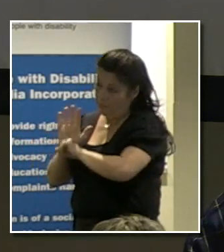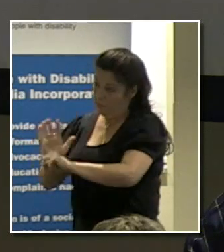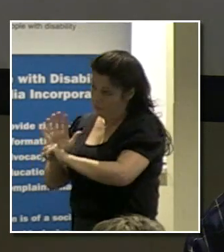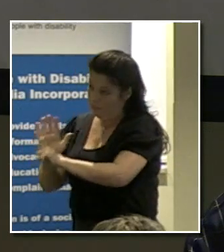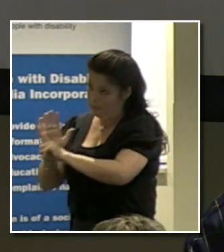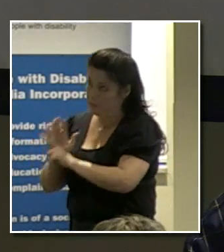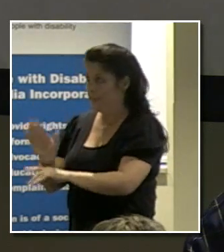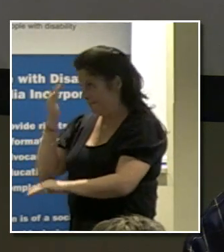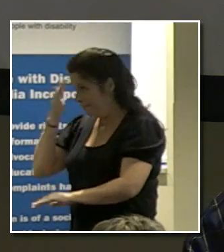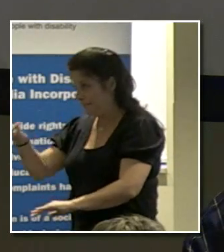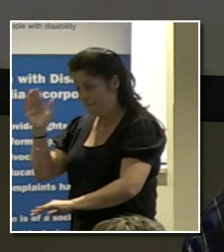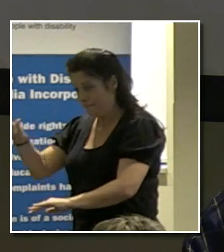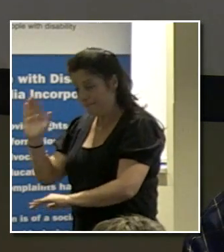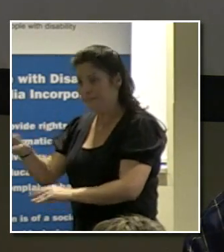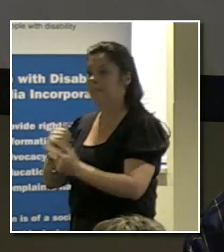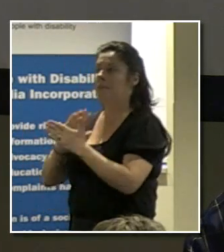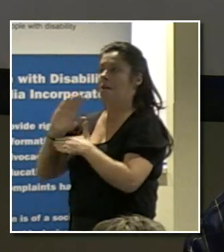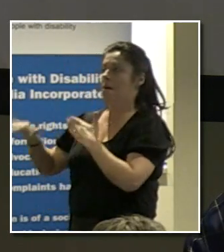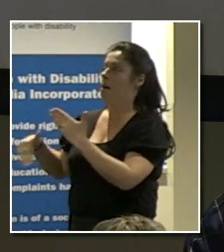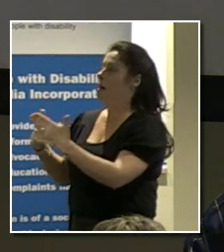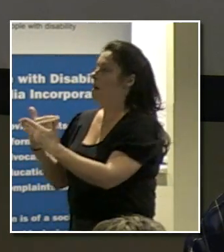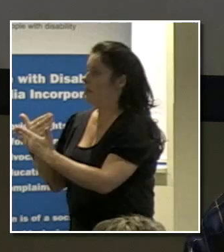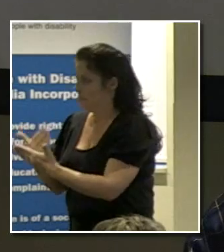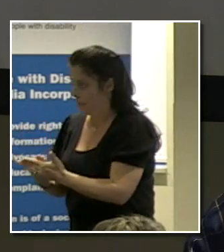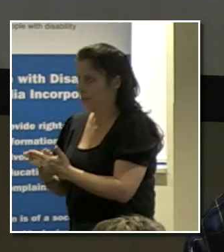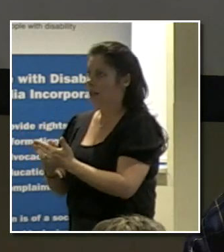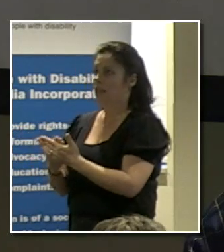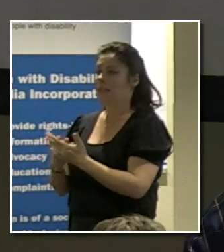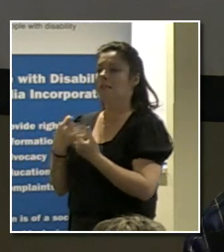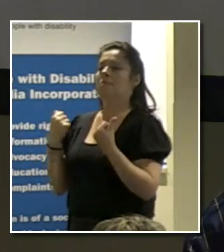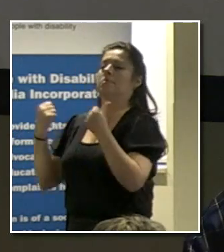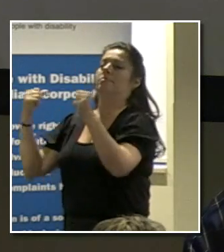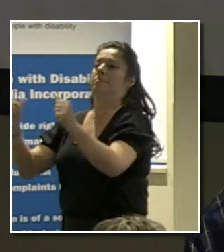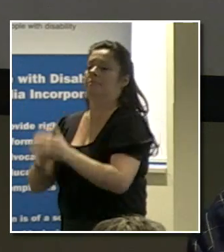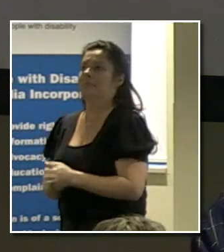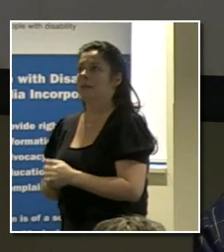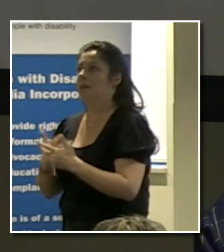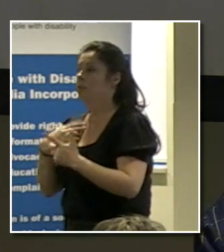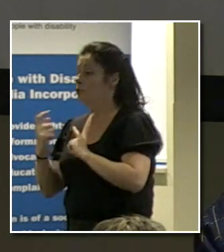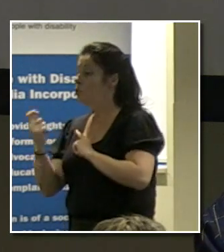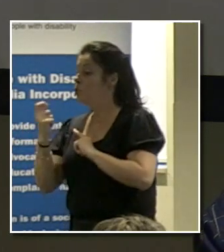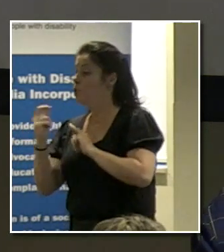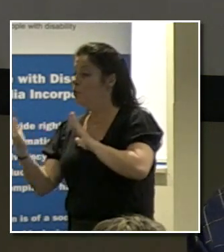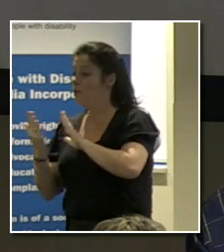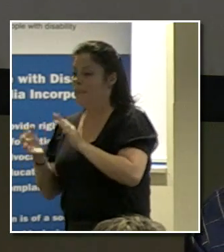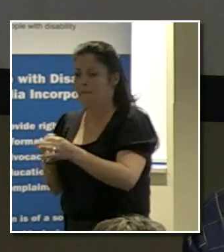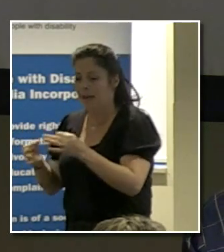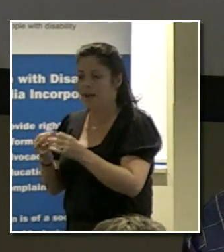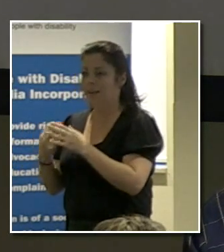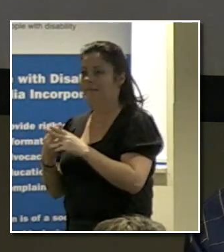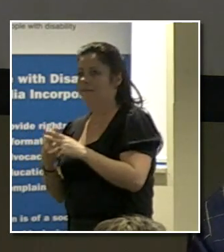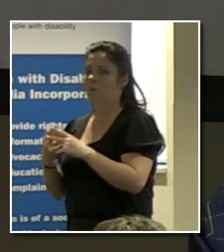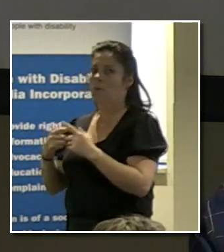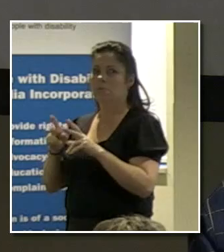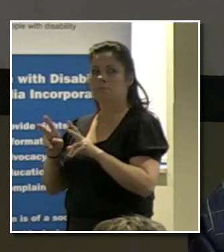ideas as we move towards planning our election commitment for the federal election due sometime next year, according